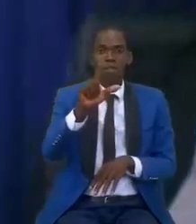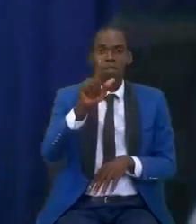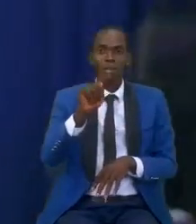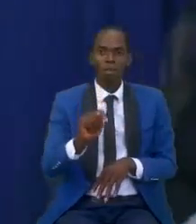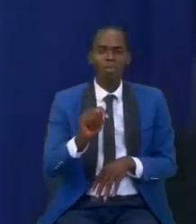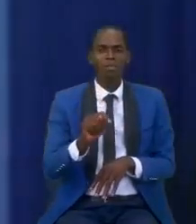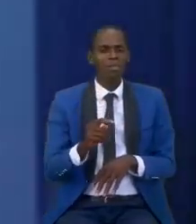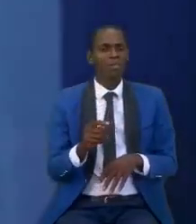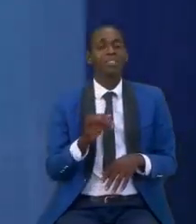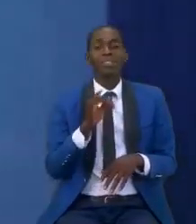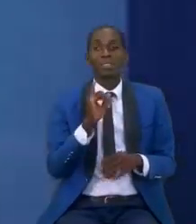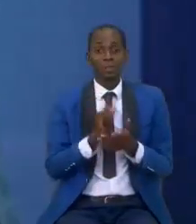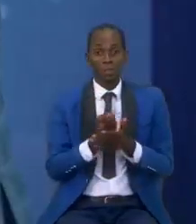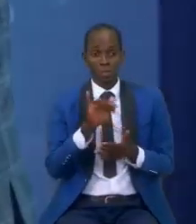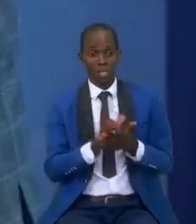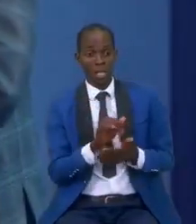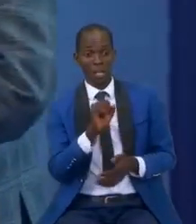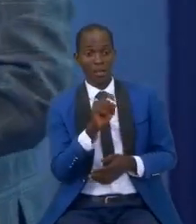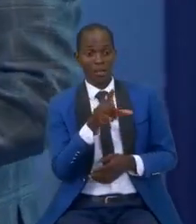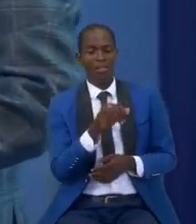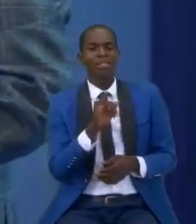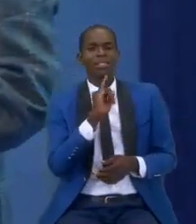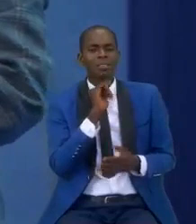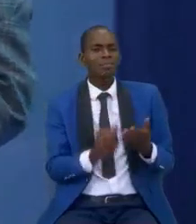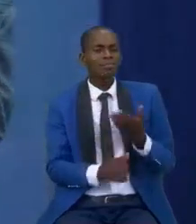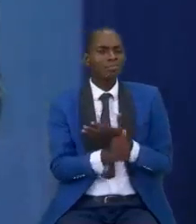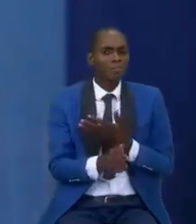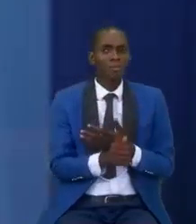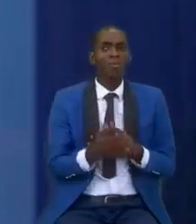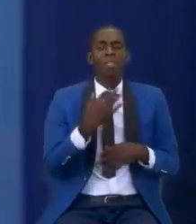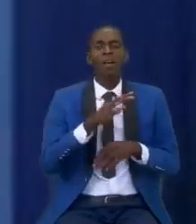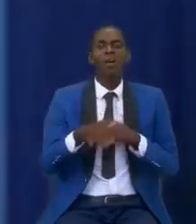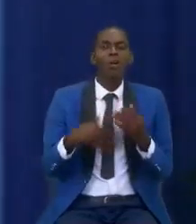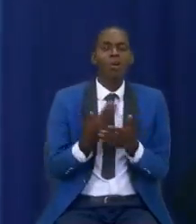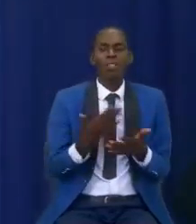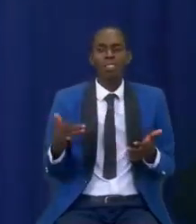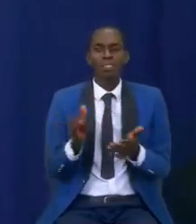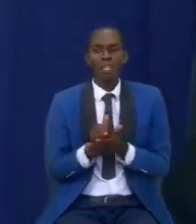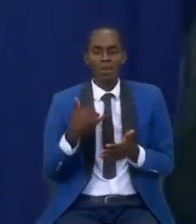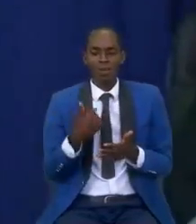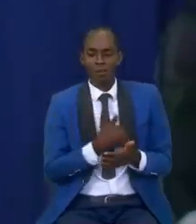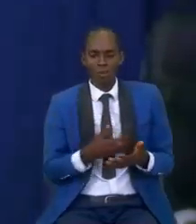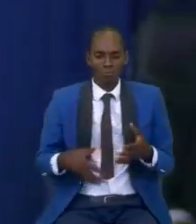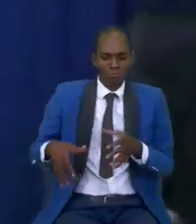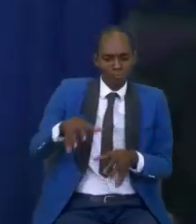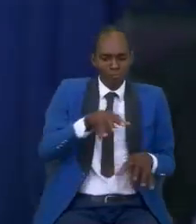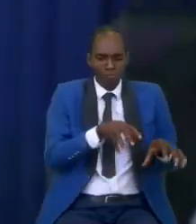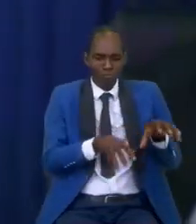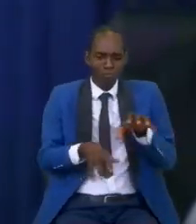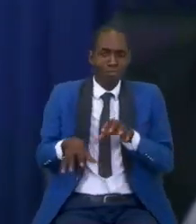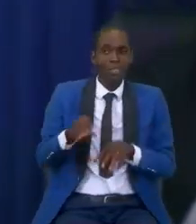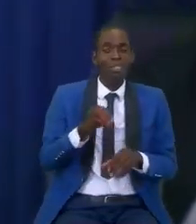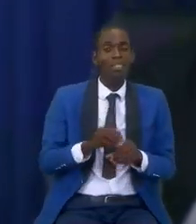the various things we put and put and put in our food, they cause, you know, this hypertension